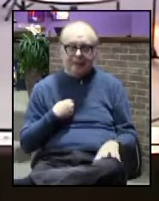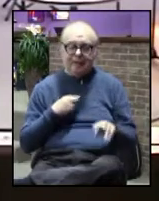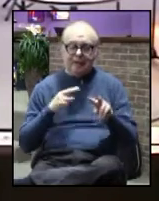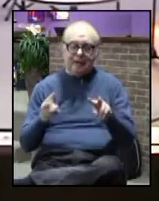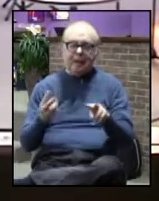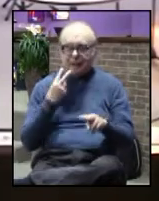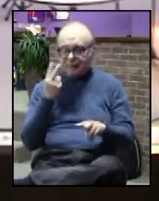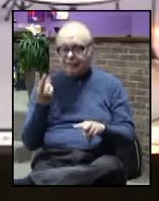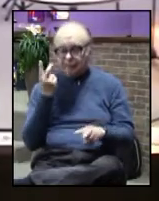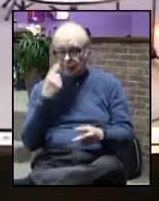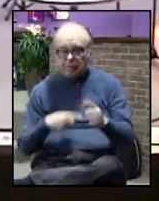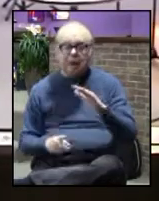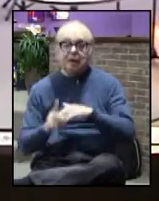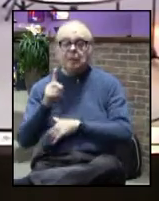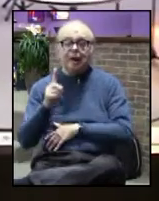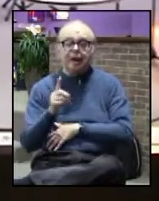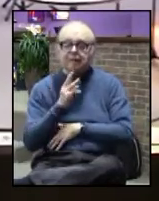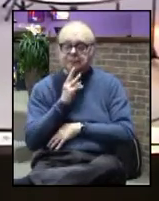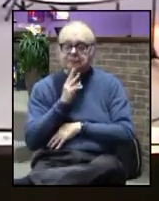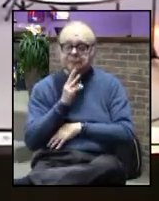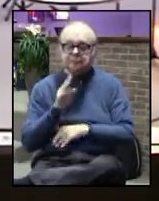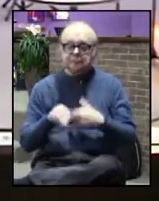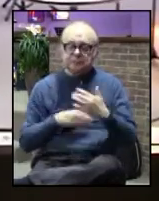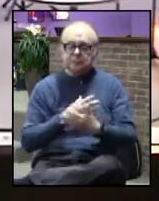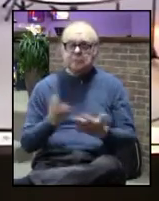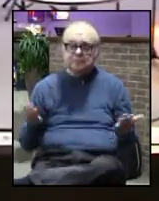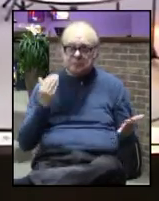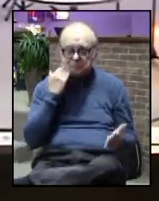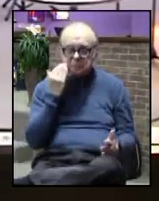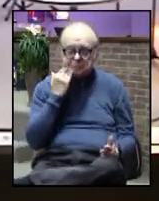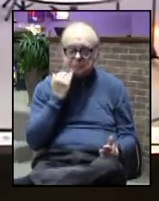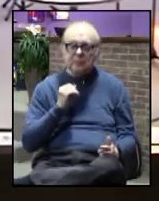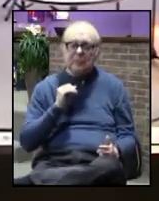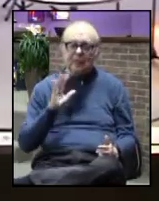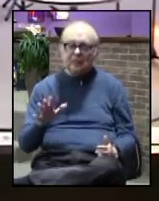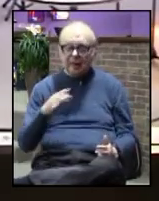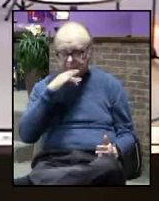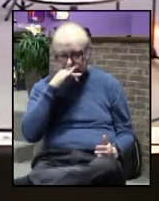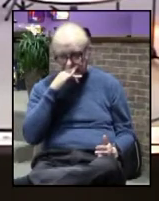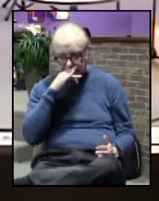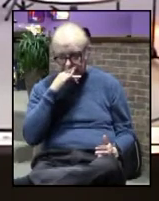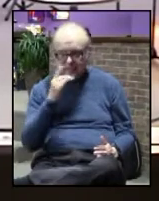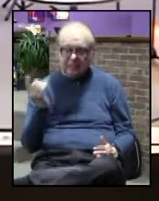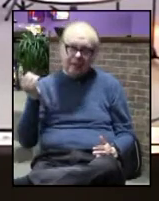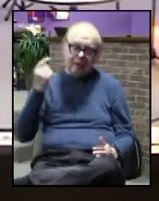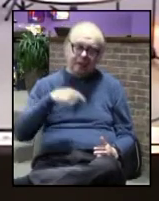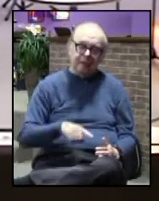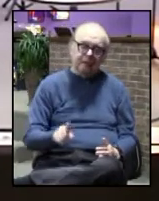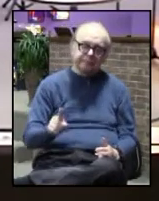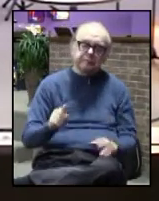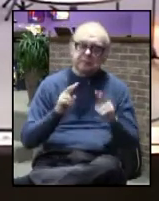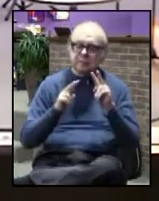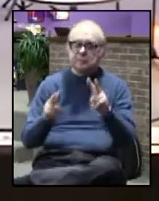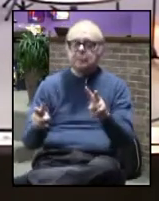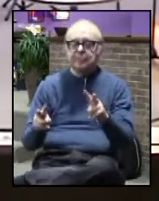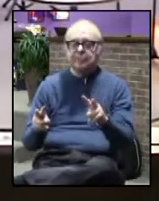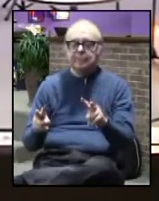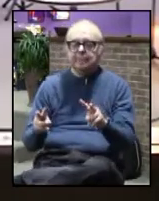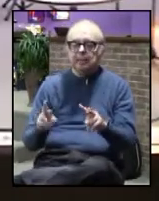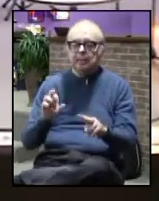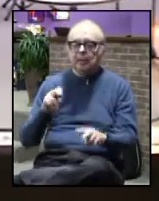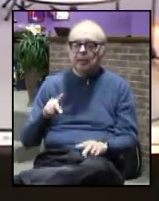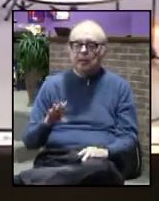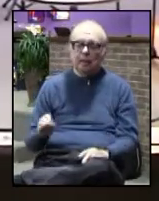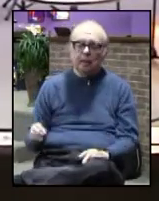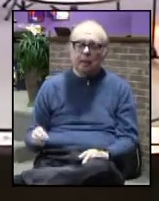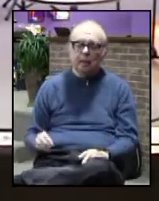watching to see if they're coming back up. They did. Next thing I know, I see these 5 kids coming down through there, and I'm watching as the rafts go